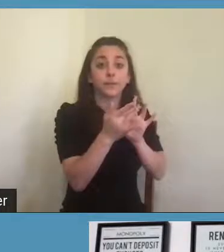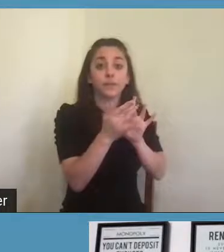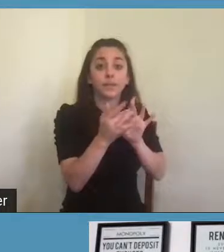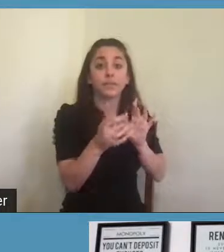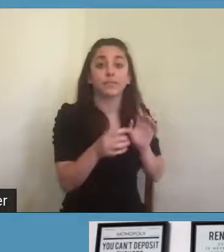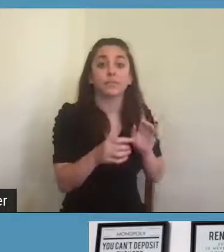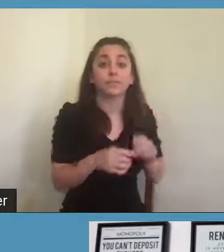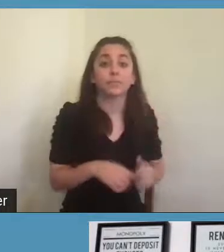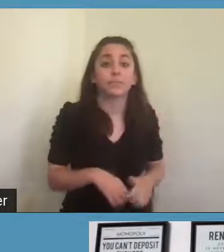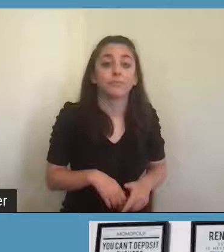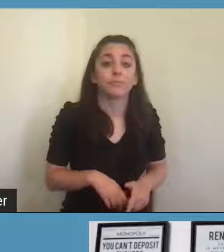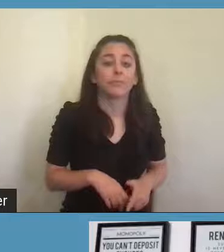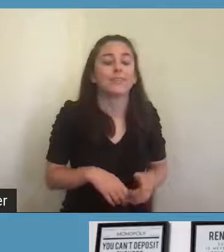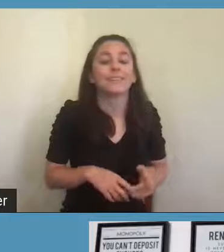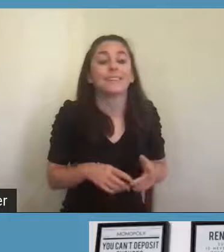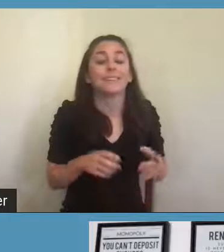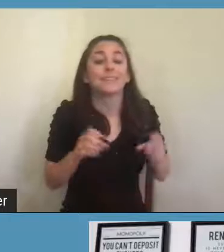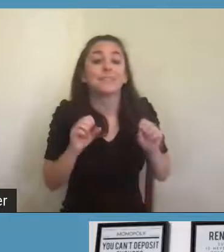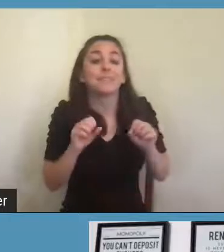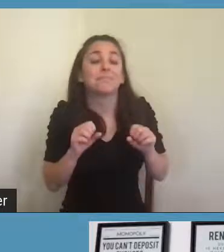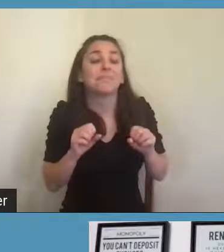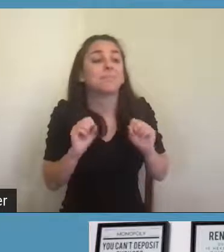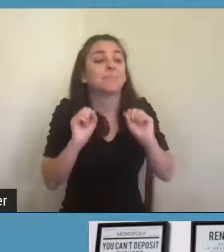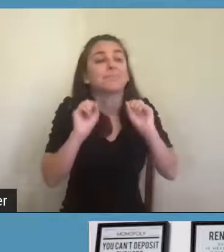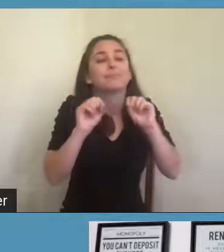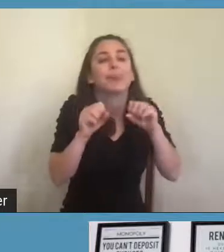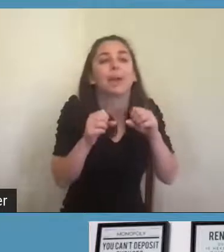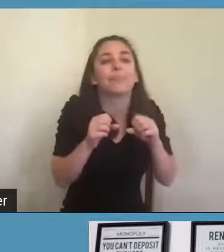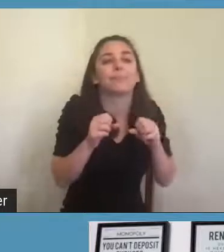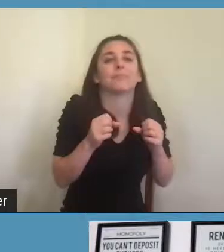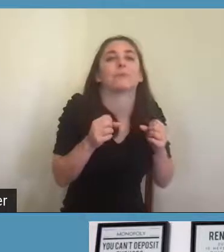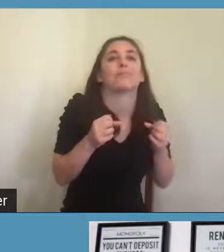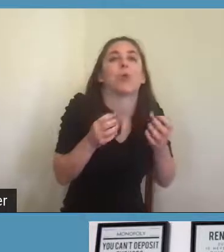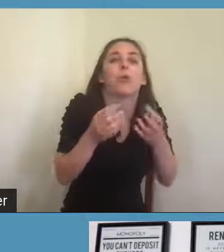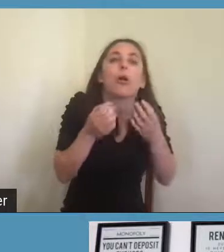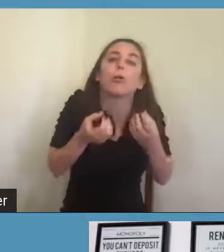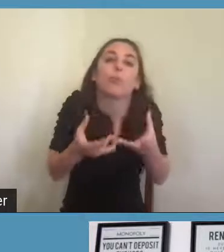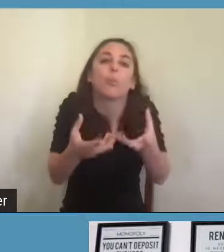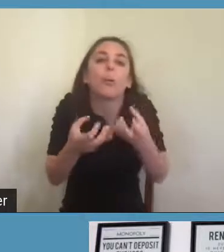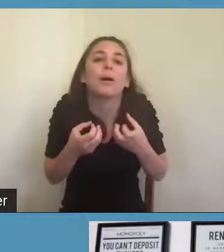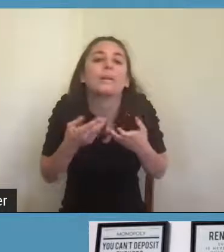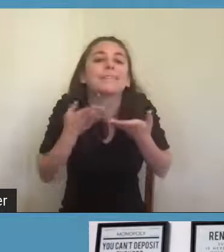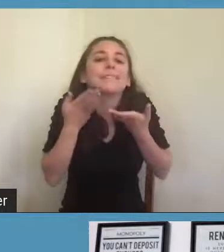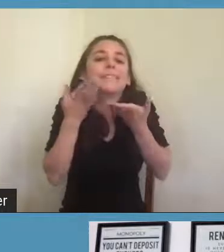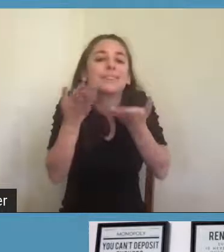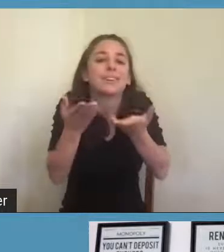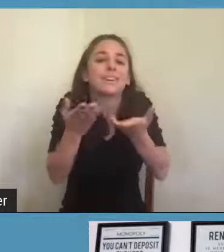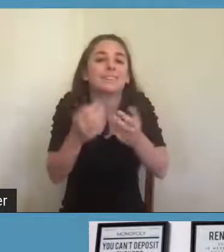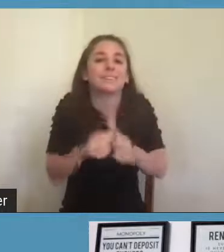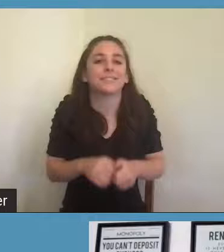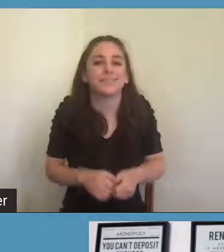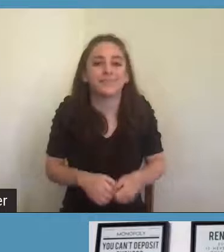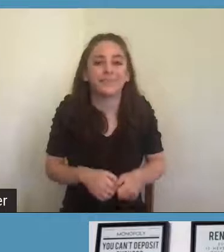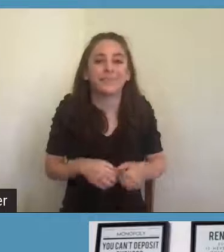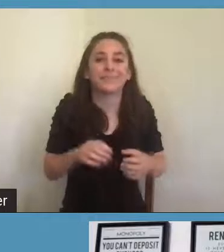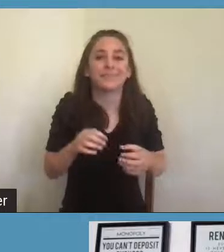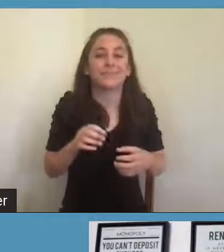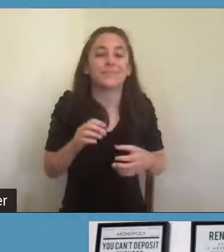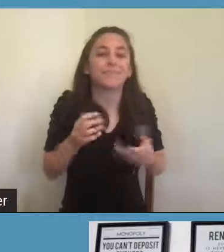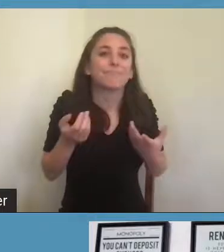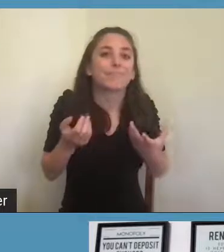use a little bit of a brainstorm, can use a brainstorm friend and buddy. I am a nerd for the kind of stories that